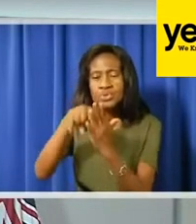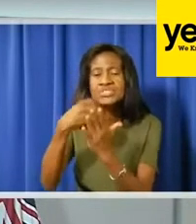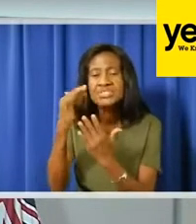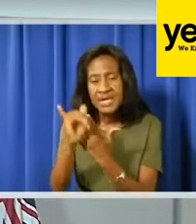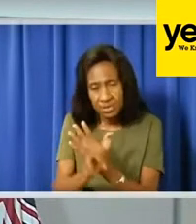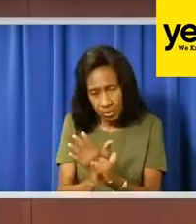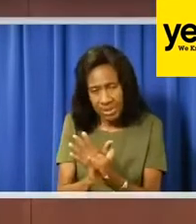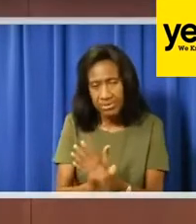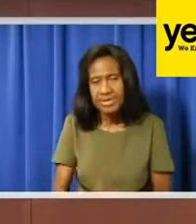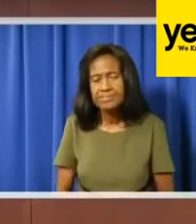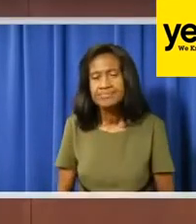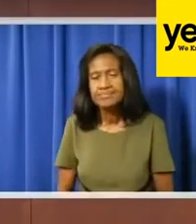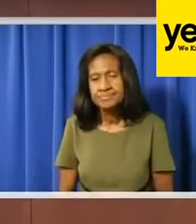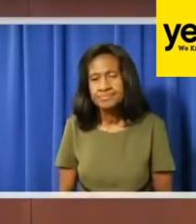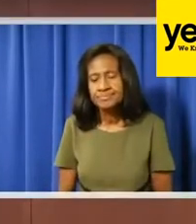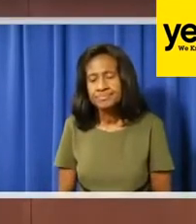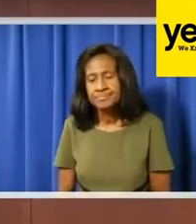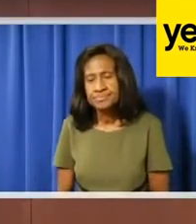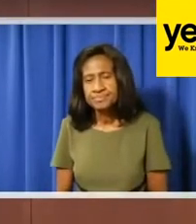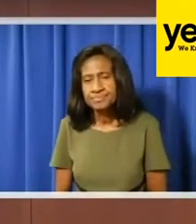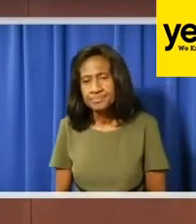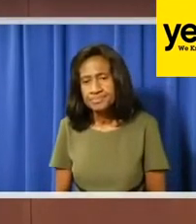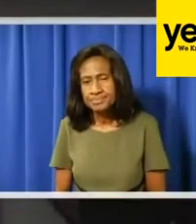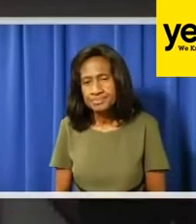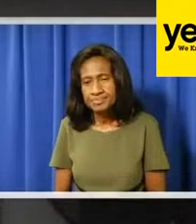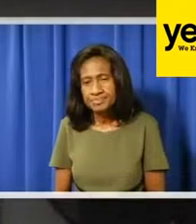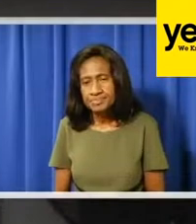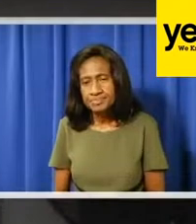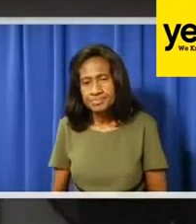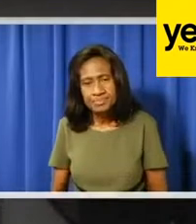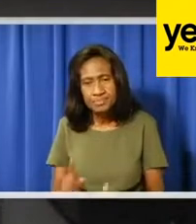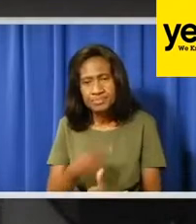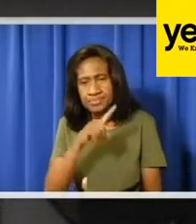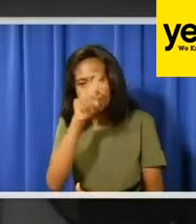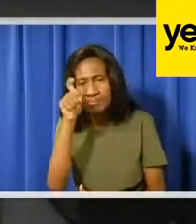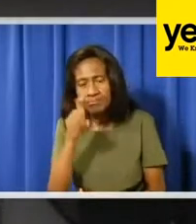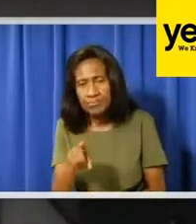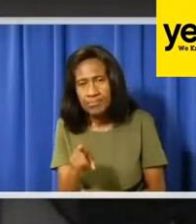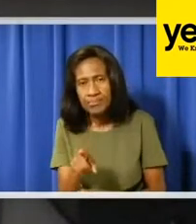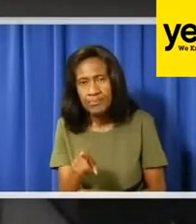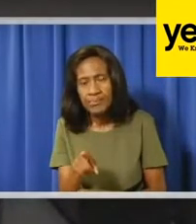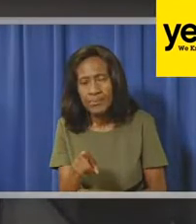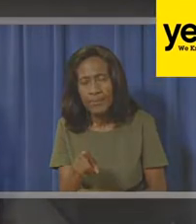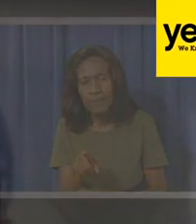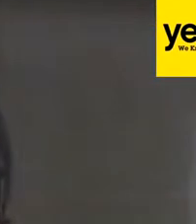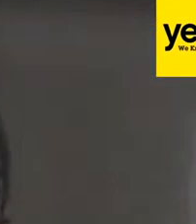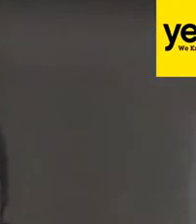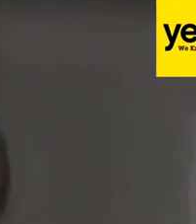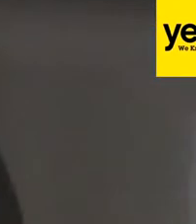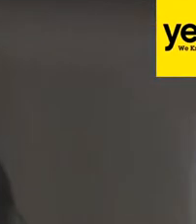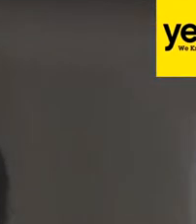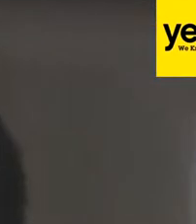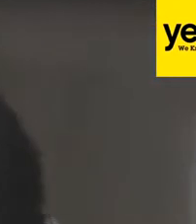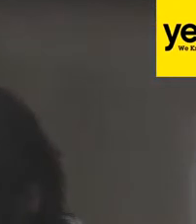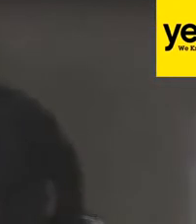Thank you, Minister Brian. Andrew? Thank you. My first question is to Dr. Rodriguez as